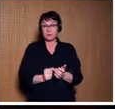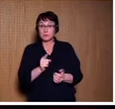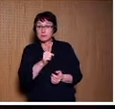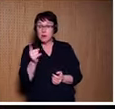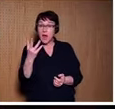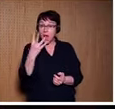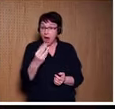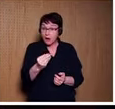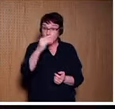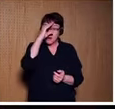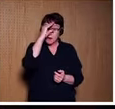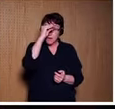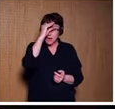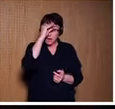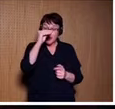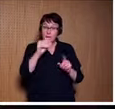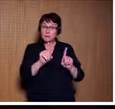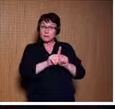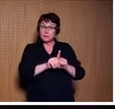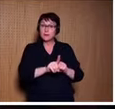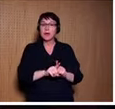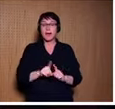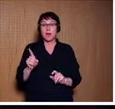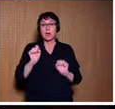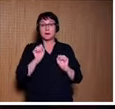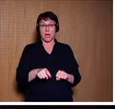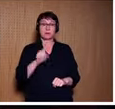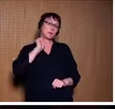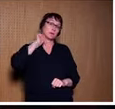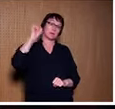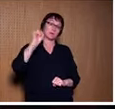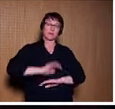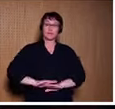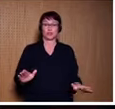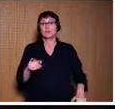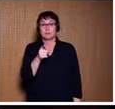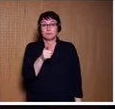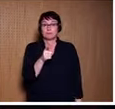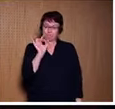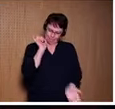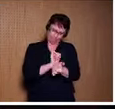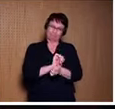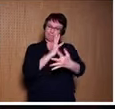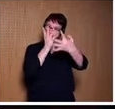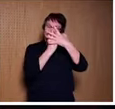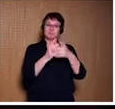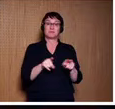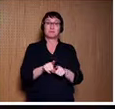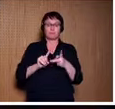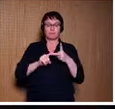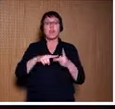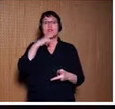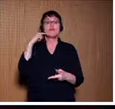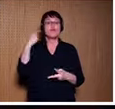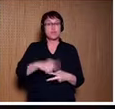aggravated homosexuality only 2 months ago, and a number of countries in the region are looking following that example. Russia has made legal